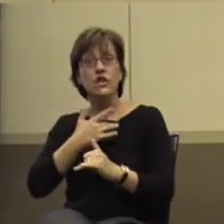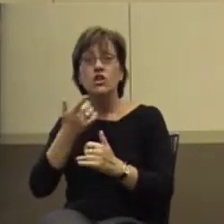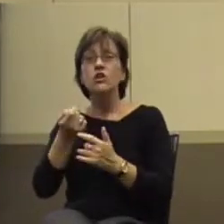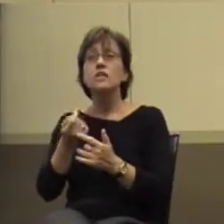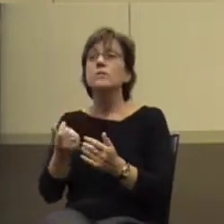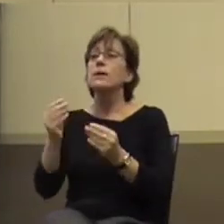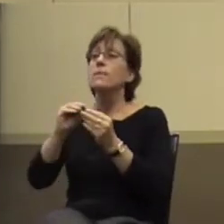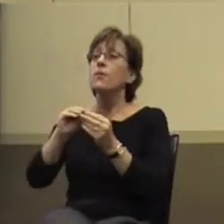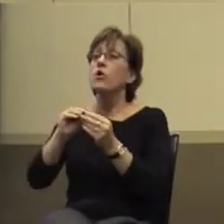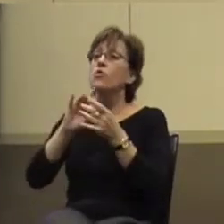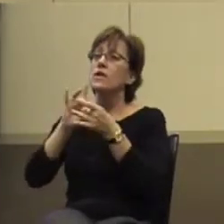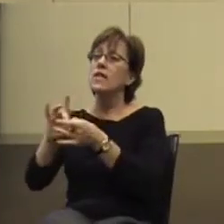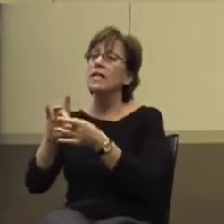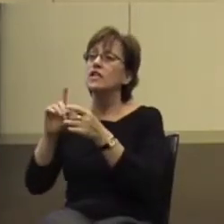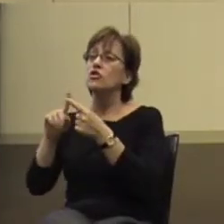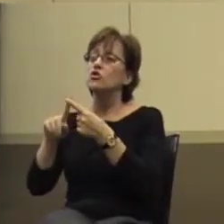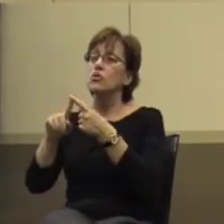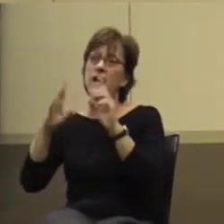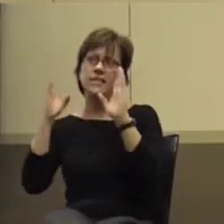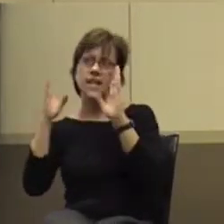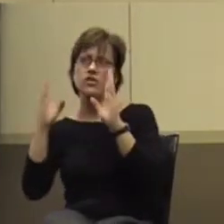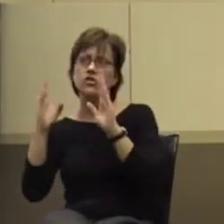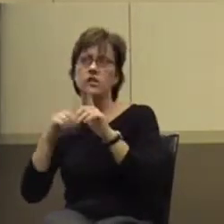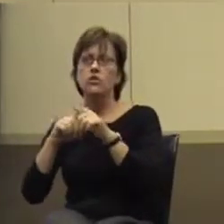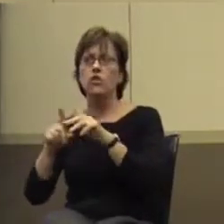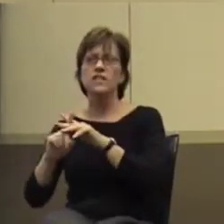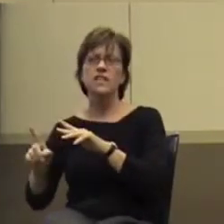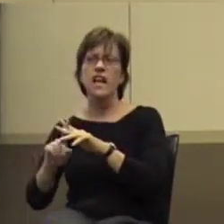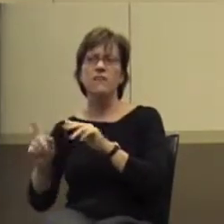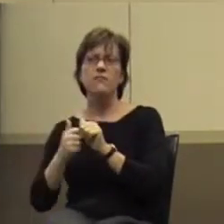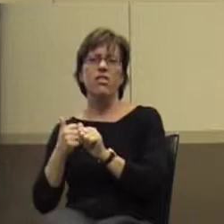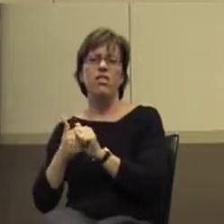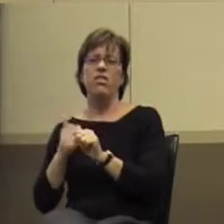like maybe a little more related to attention or escape?